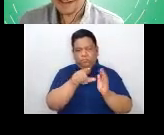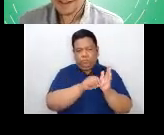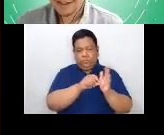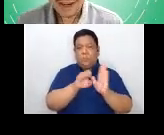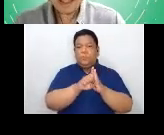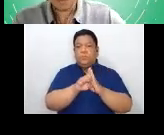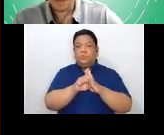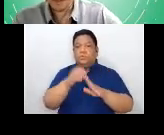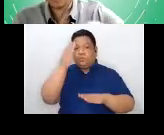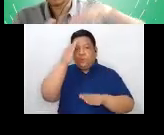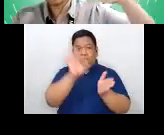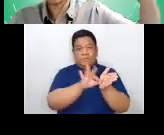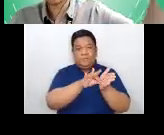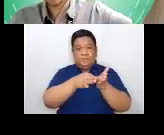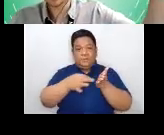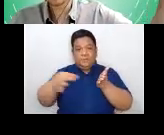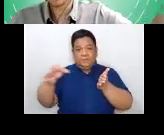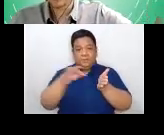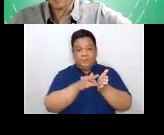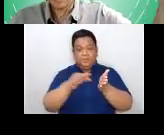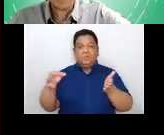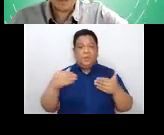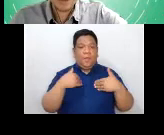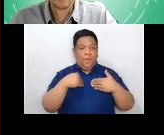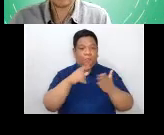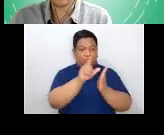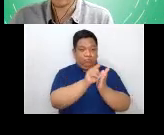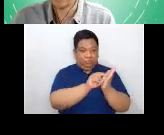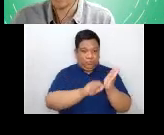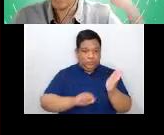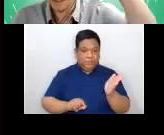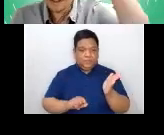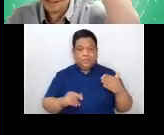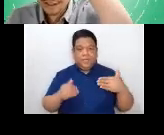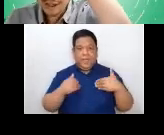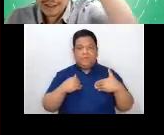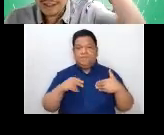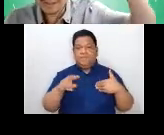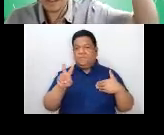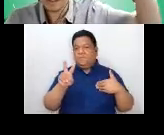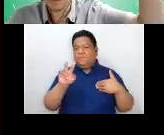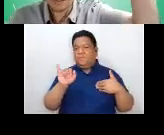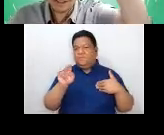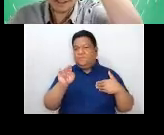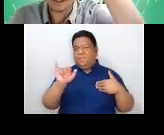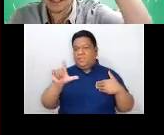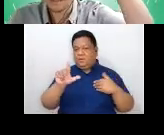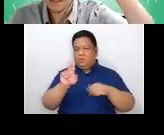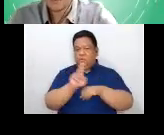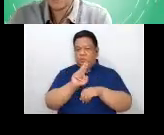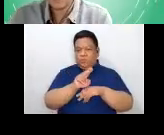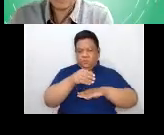right? You've had it printed onto a sticker sheet, and sometimes you'll have a vinyl cutter, right? It cuts the material and cuts out the